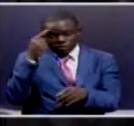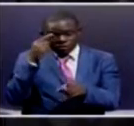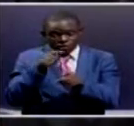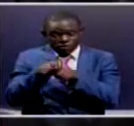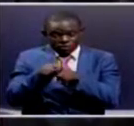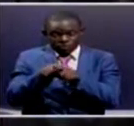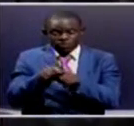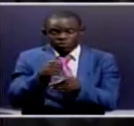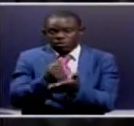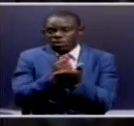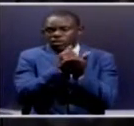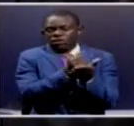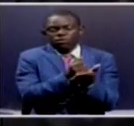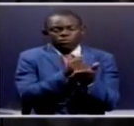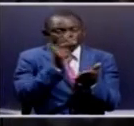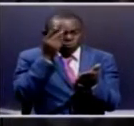Nothing else.